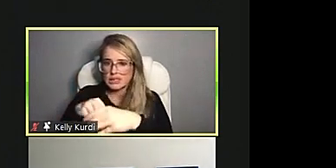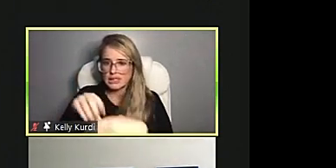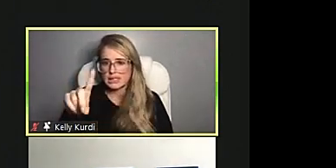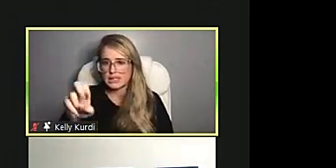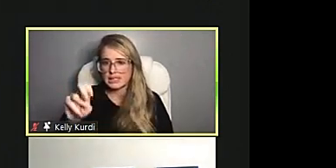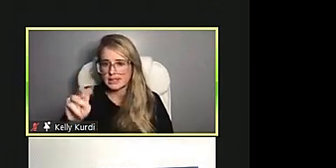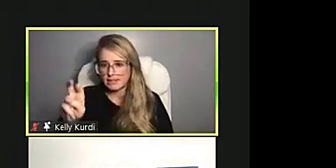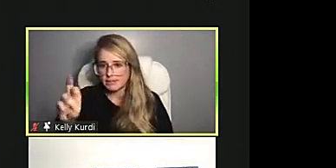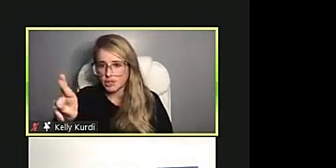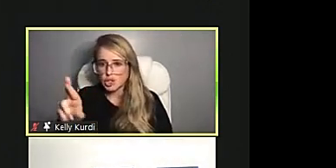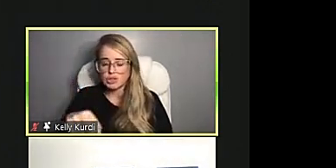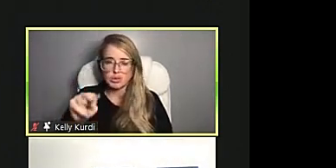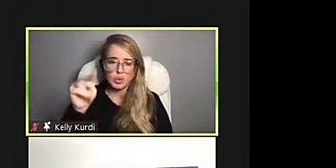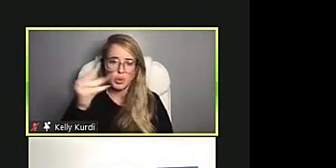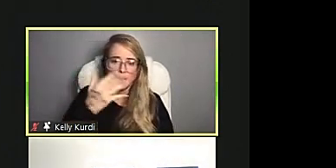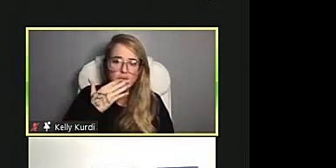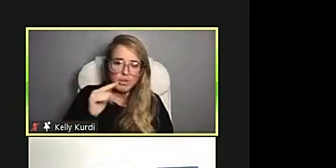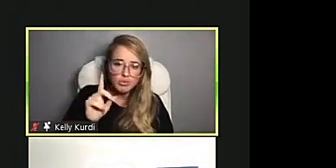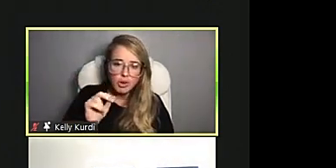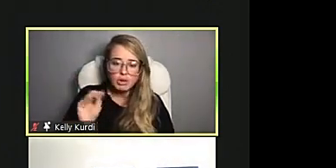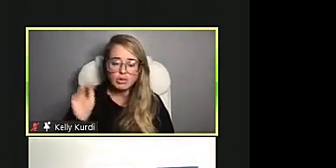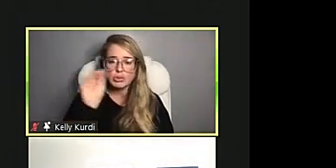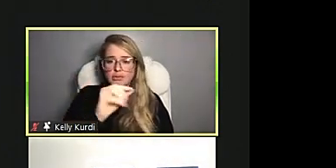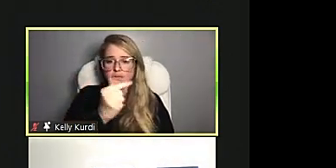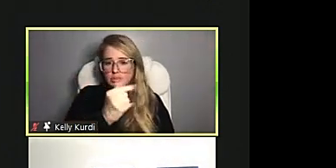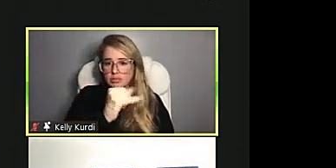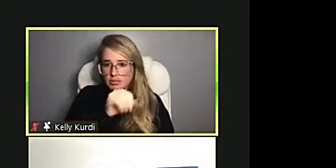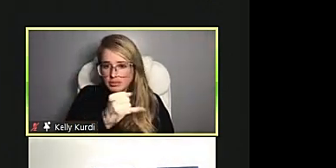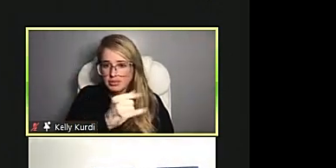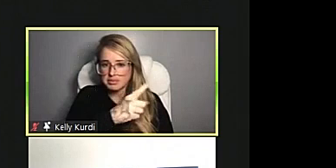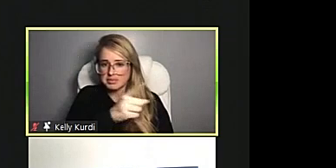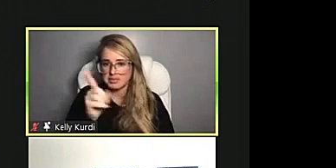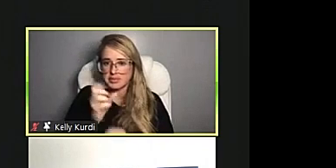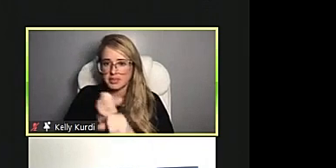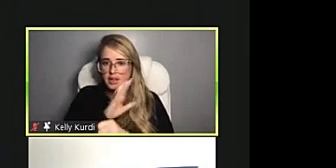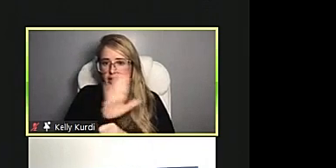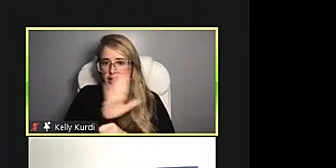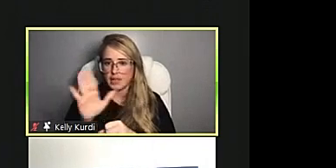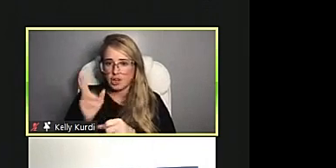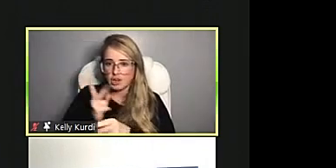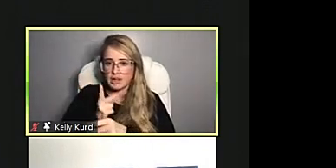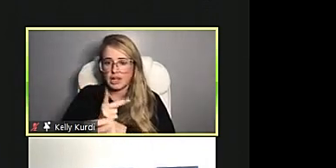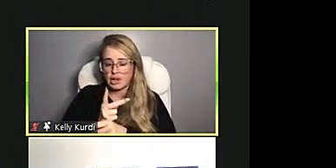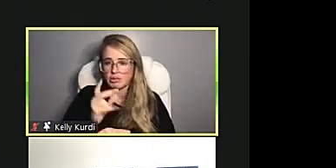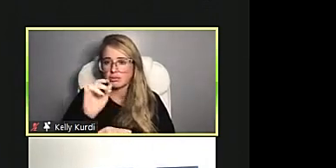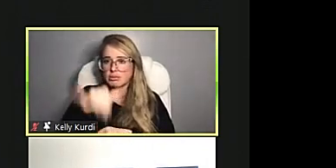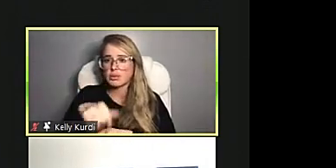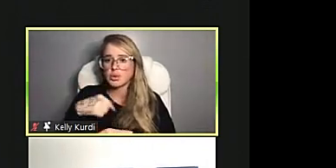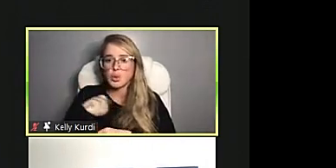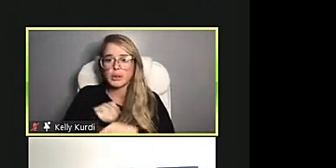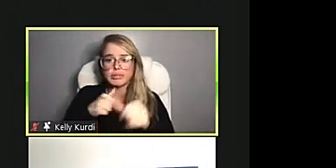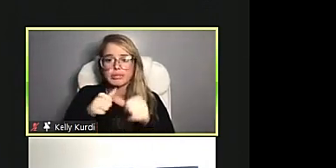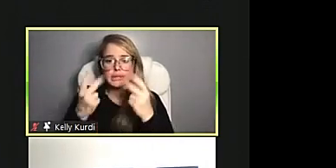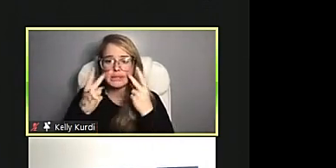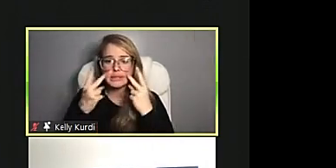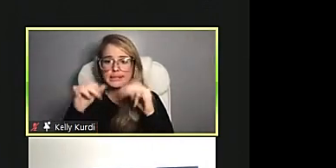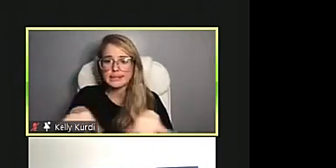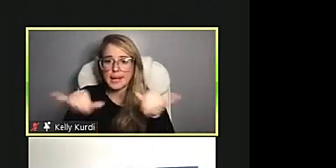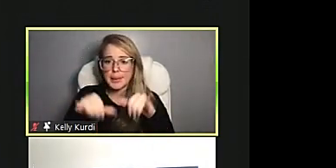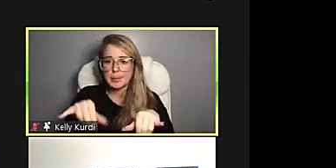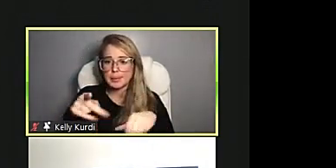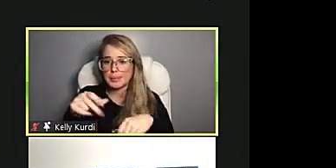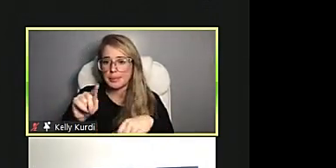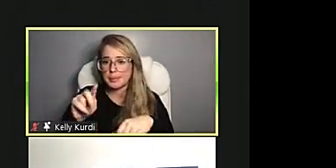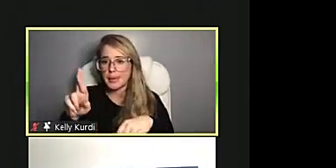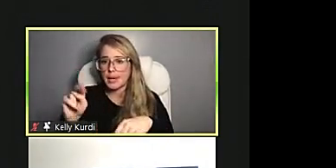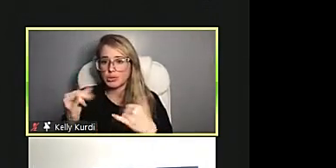northern Colorado or even to Grand Junction to receive their care. And so, we continue to see that pattern today, that